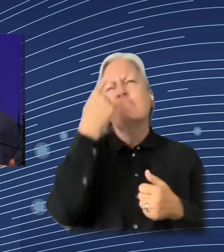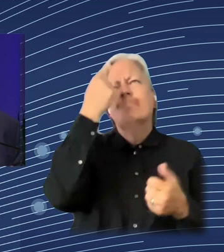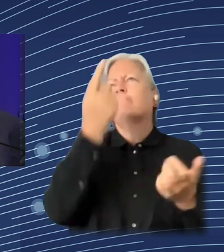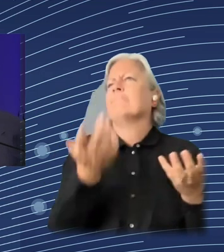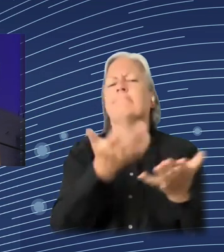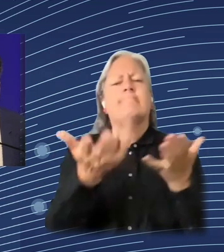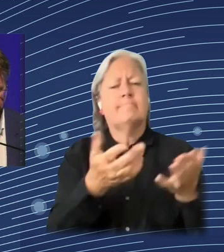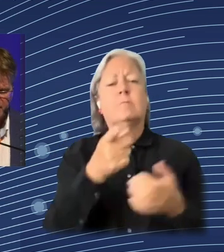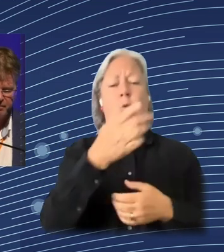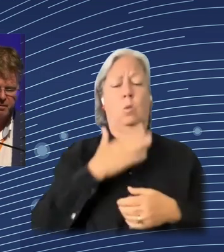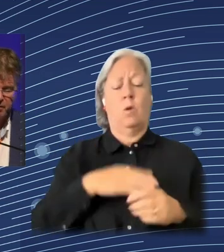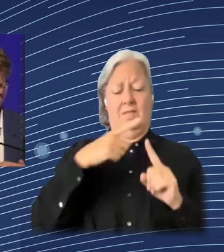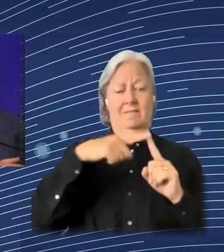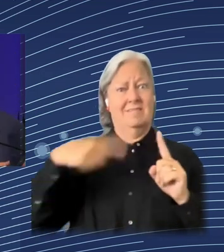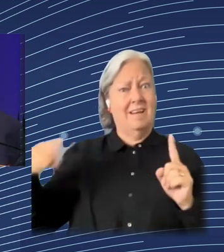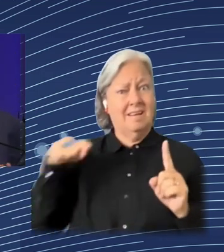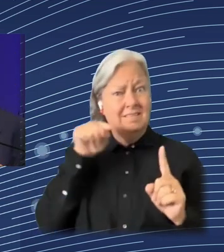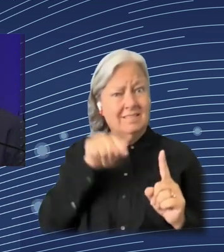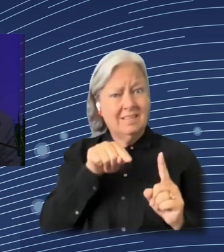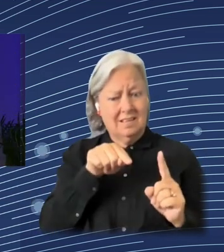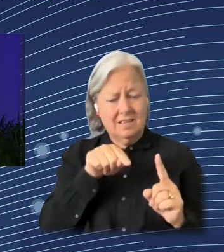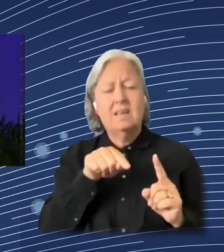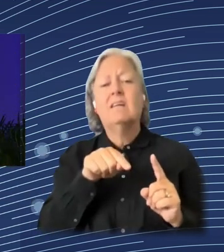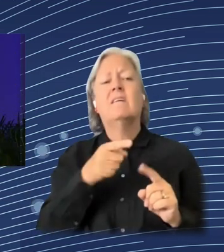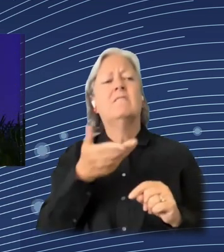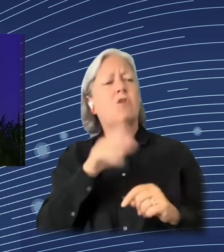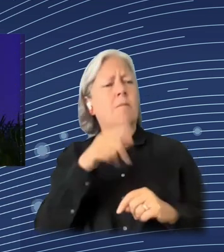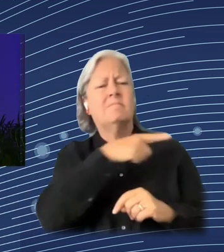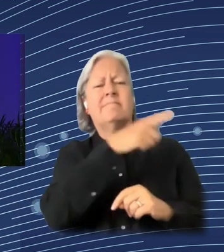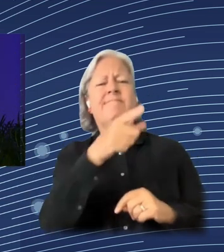data from our unemployment services together with